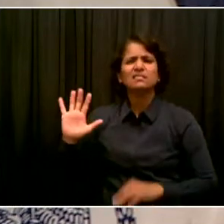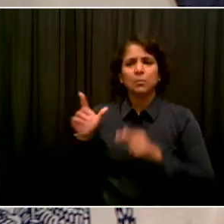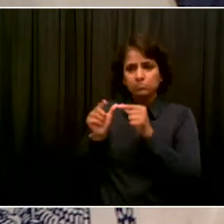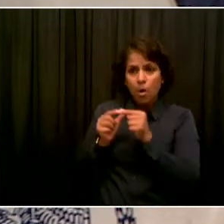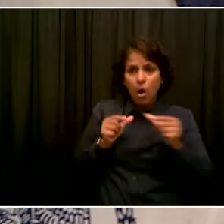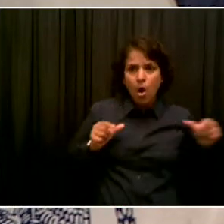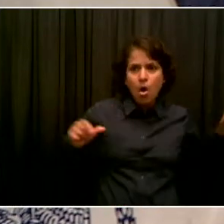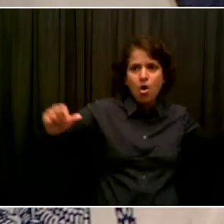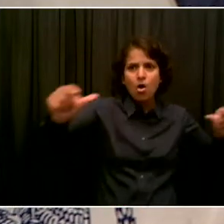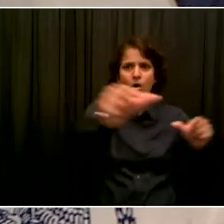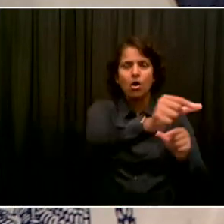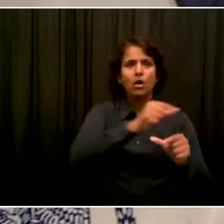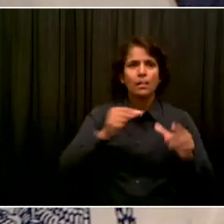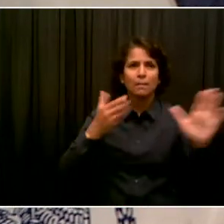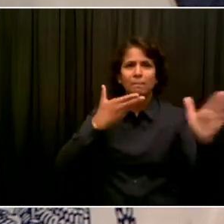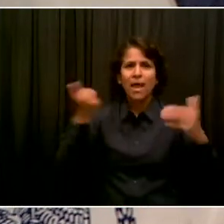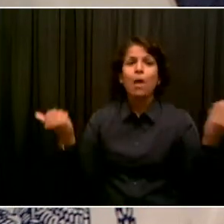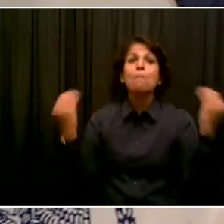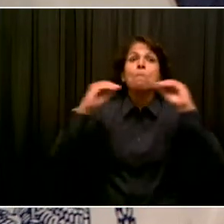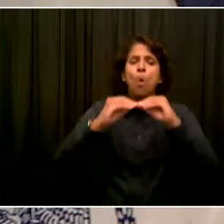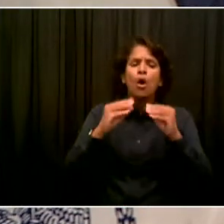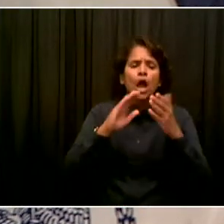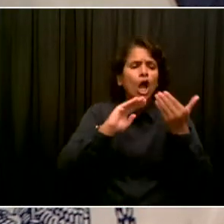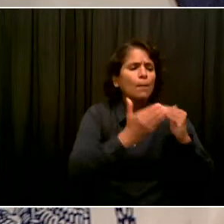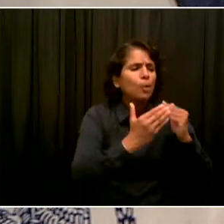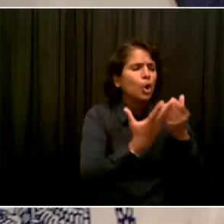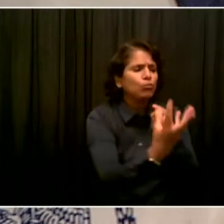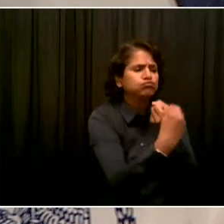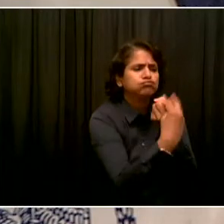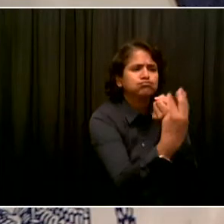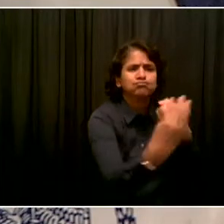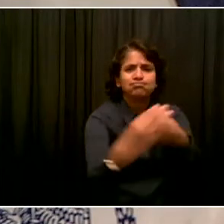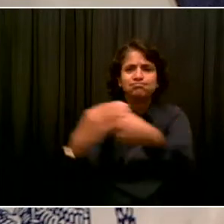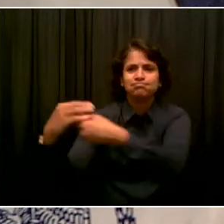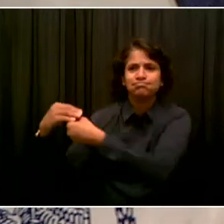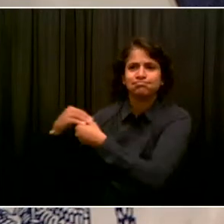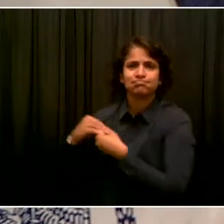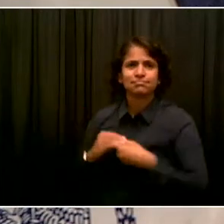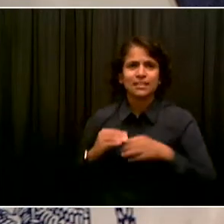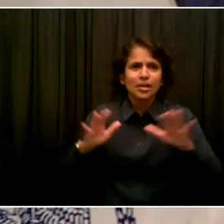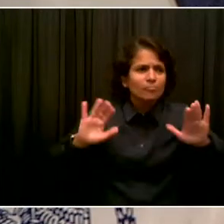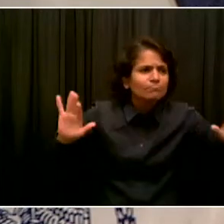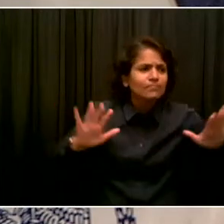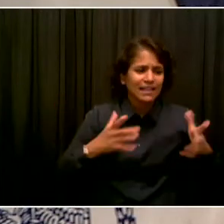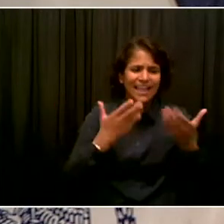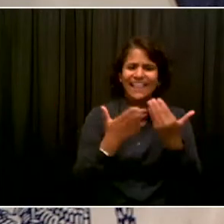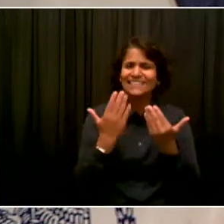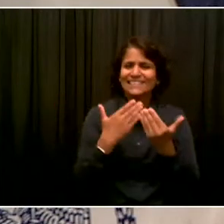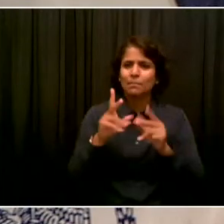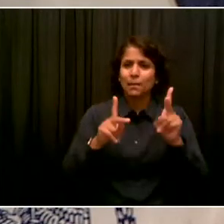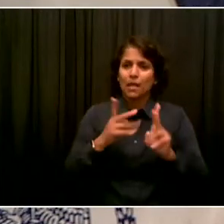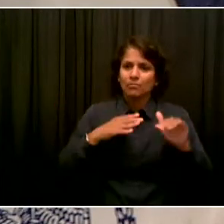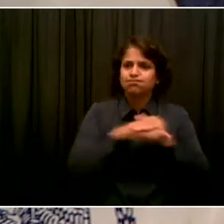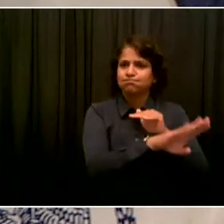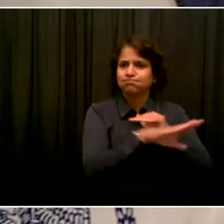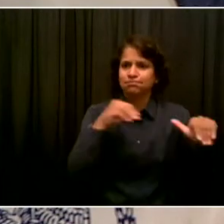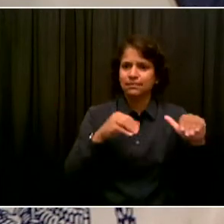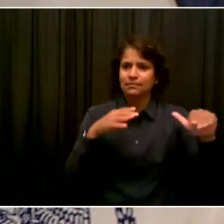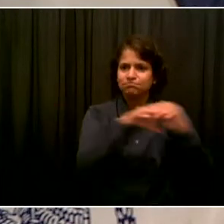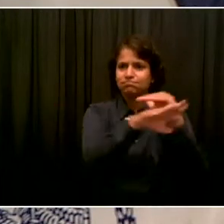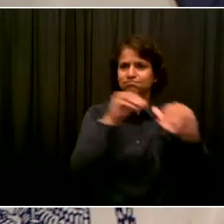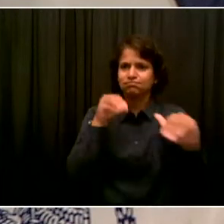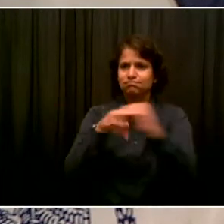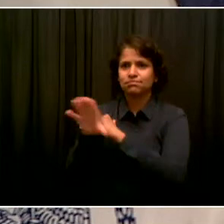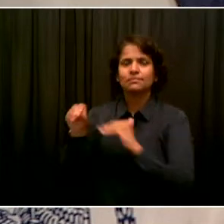I think we have a lot of capacity that will be able to match it, including, of course, all our colleagues in the